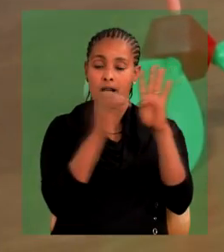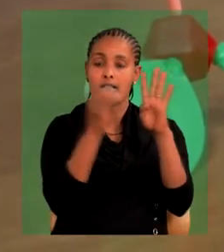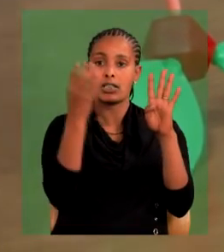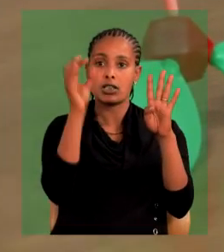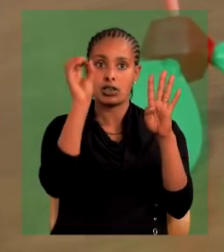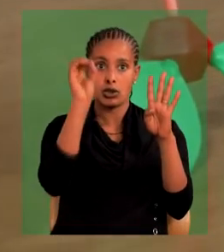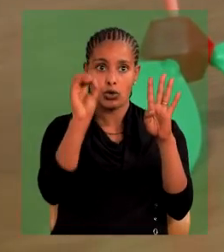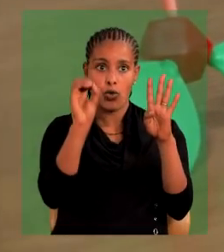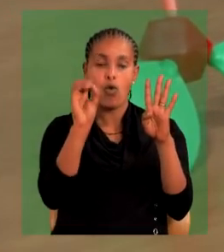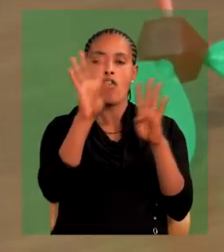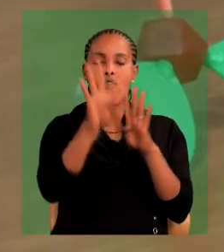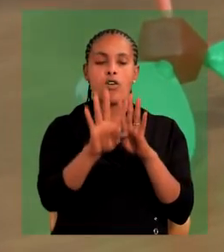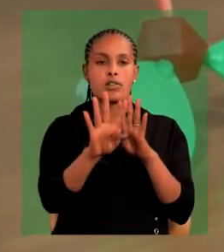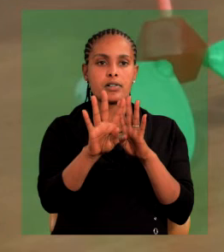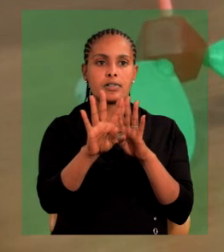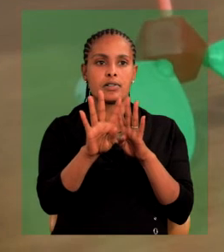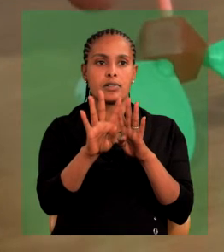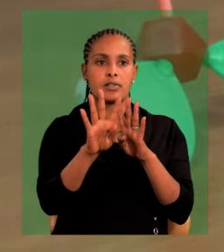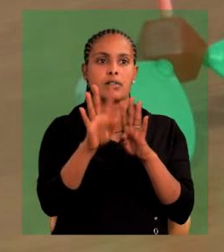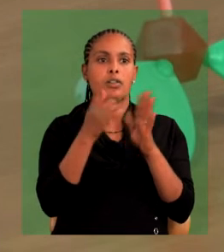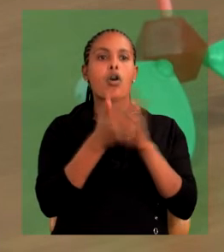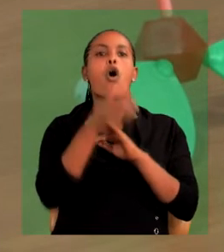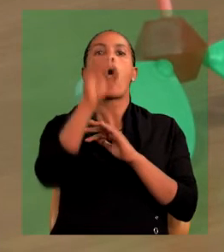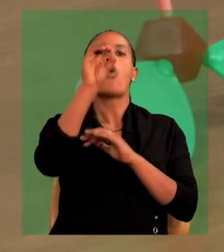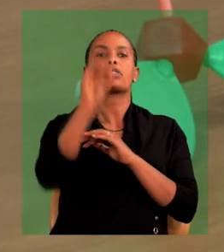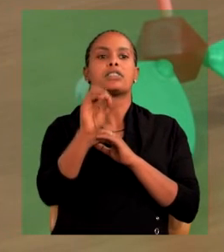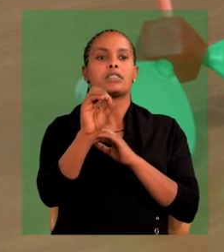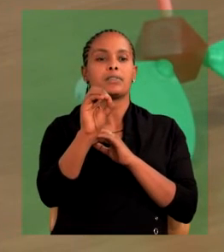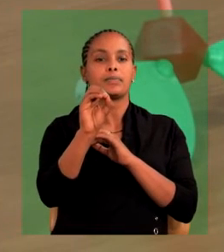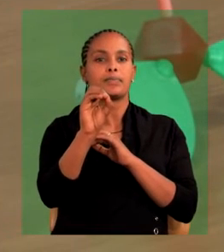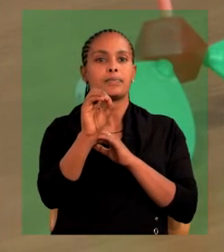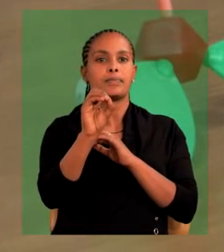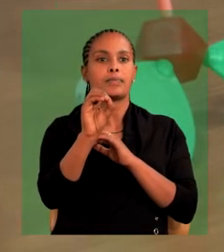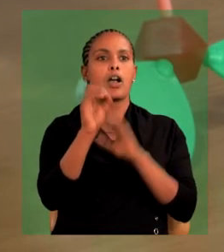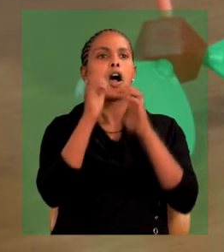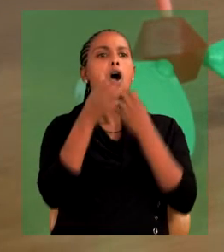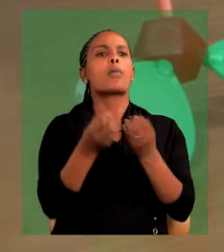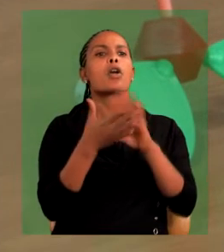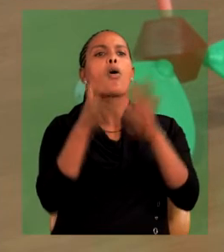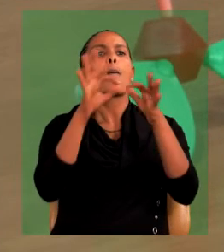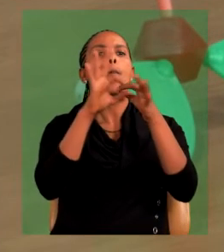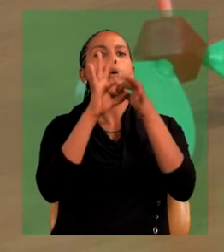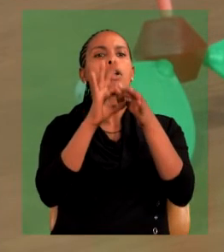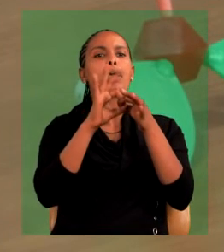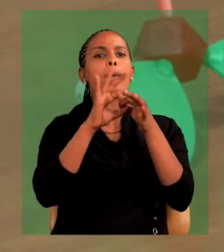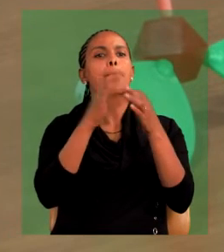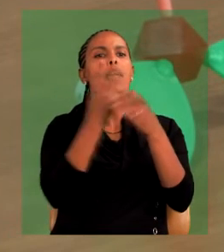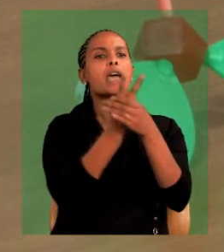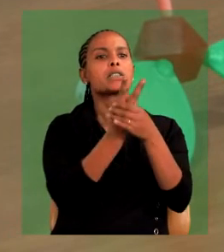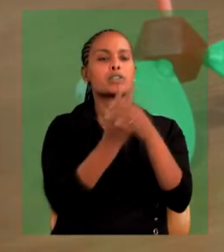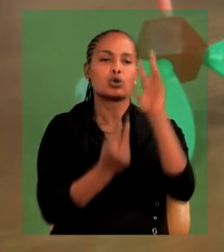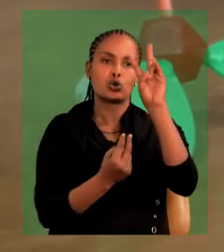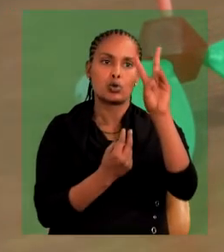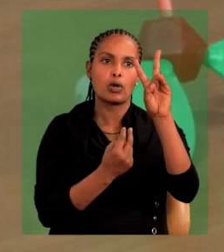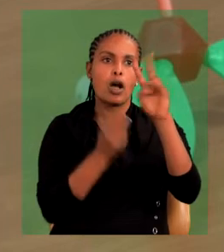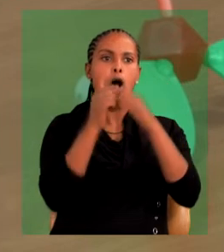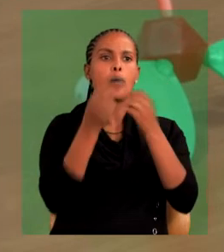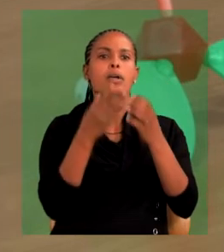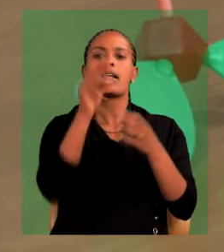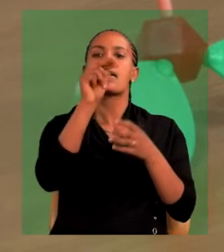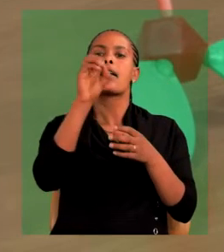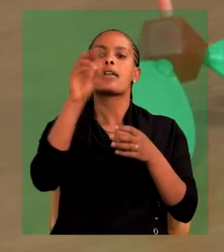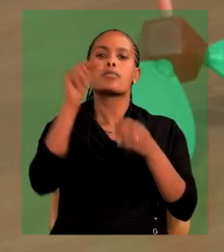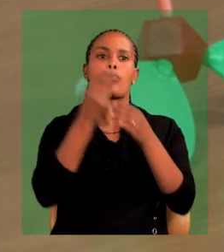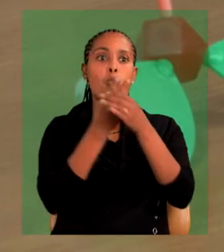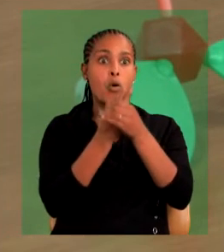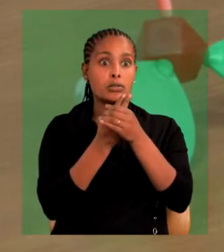3 plus 1? 4. In the case of oxygen, how many bonding pairs? 2. How many non-bond